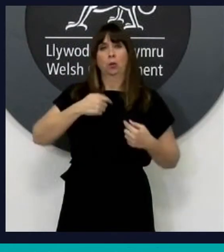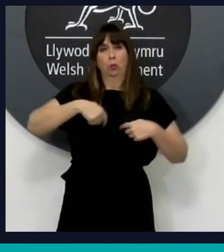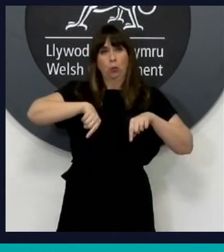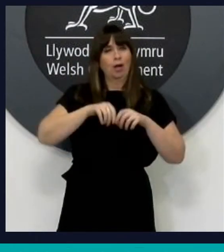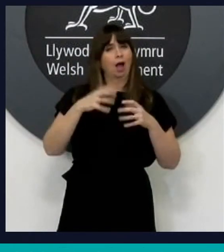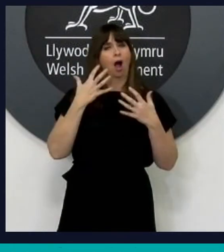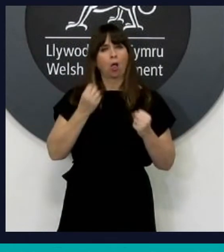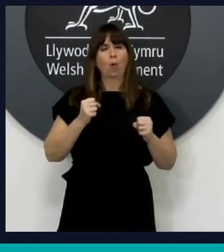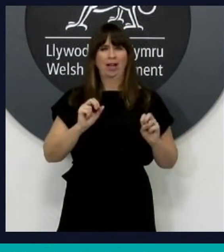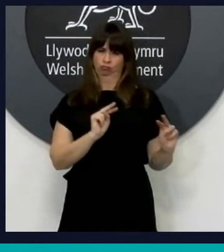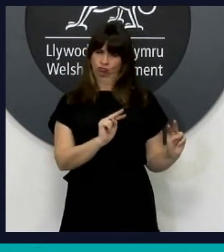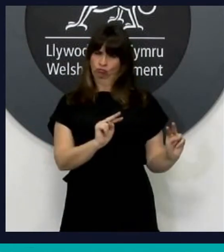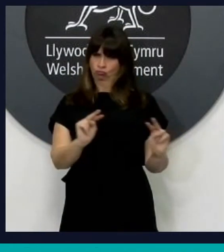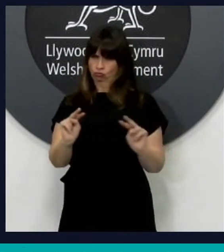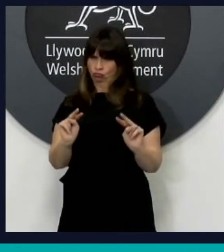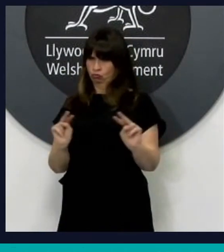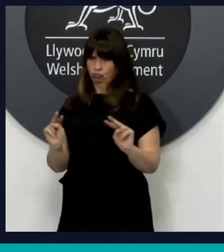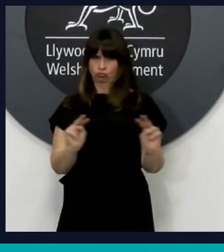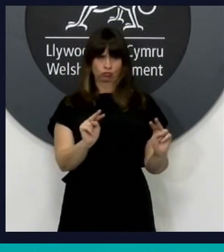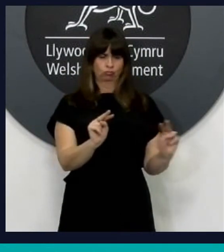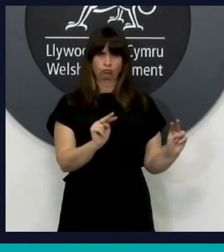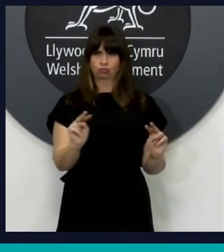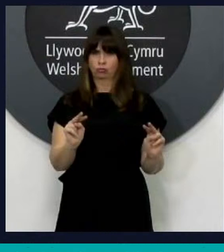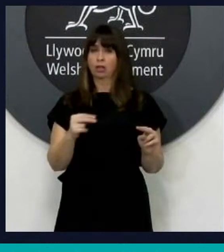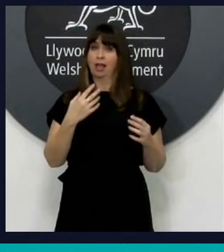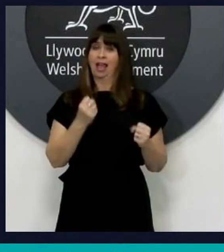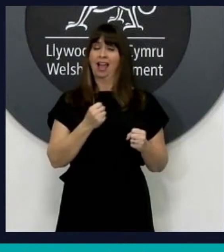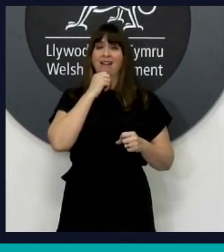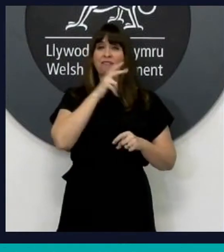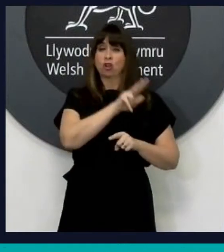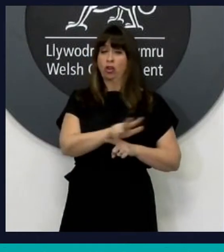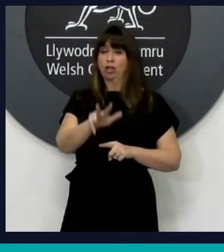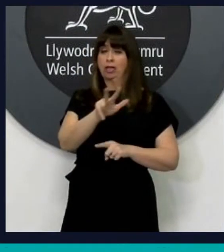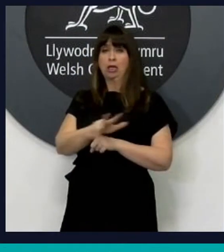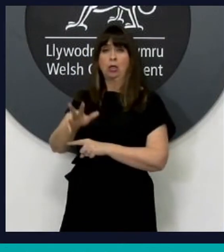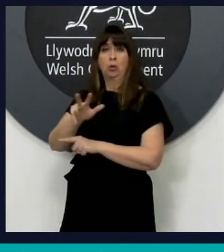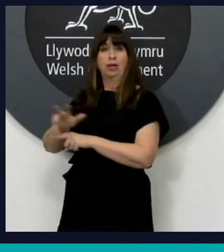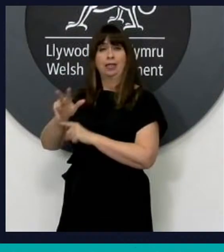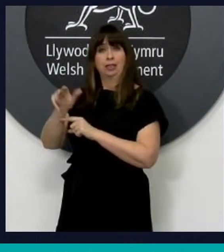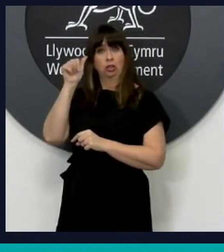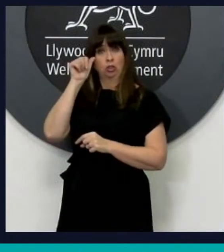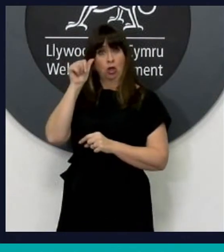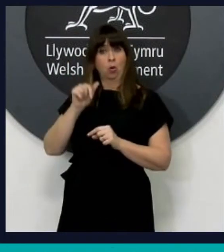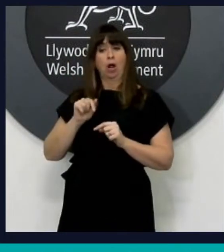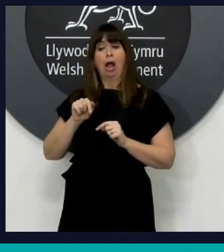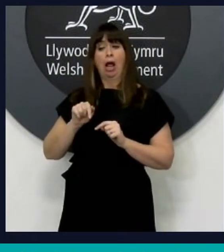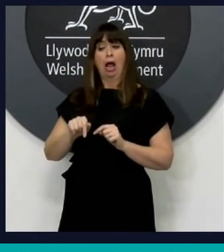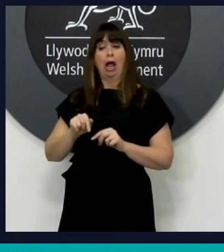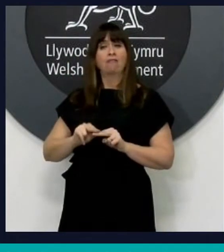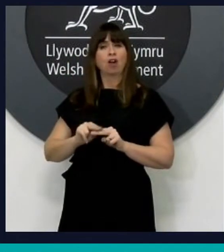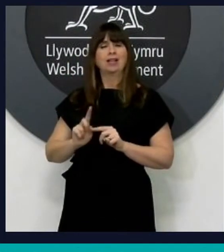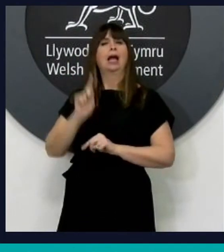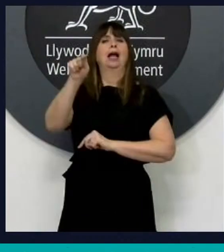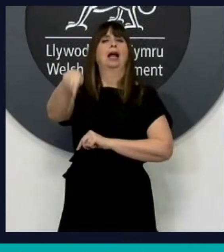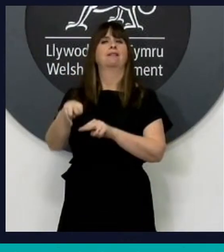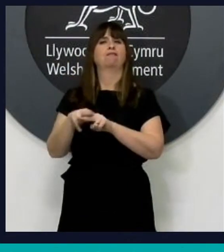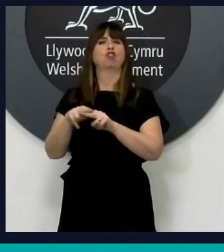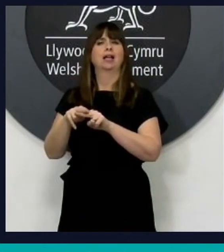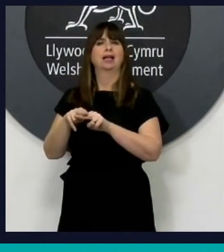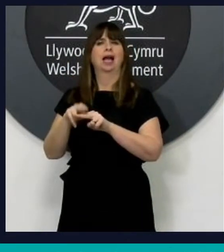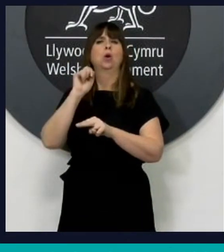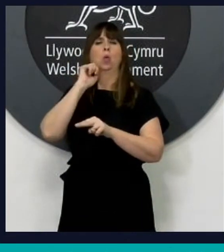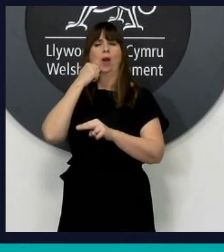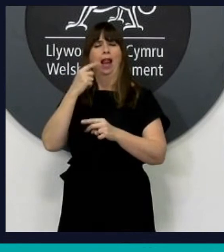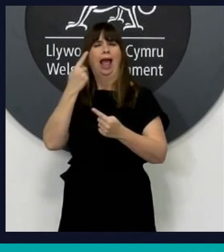changes in the light of our 21-day review, which will be happening a week on Friday. Those conversations have already